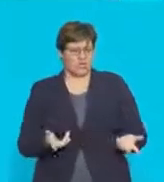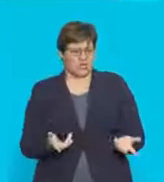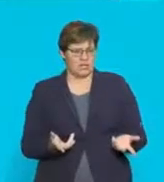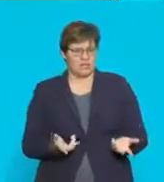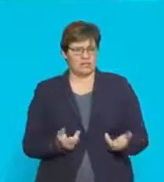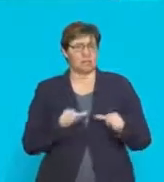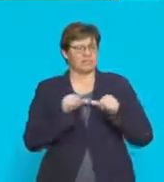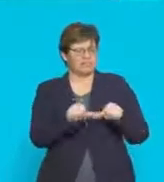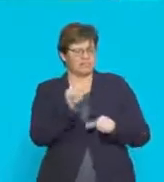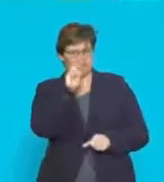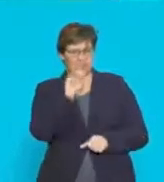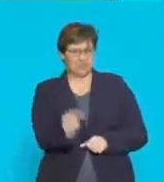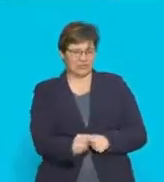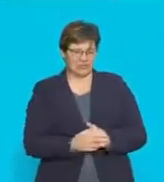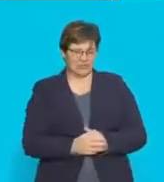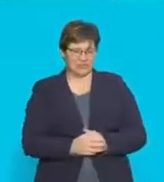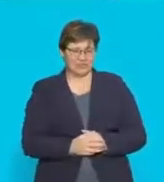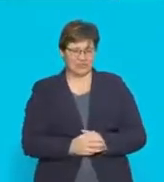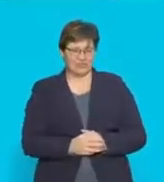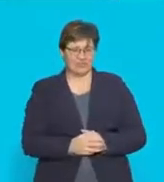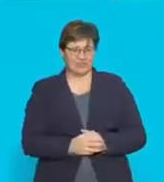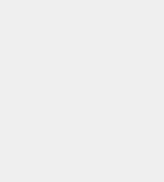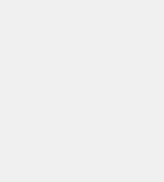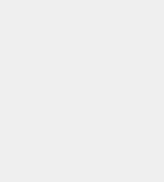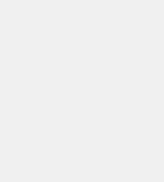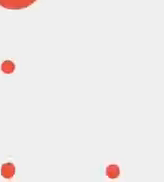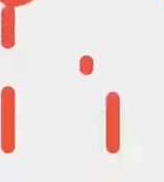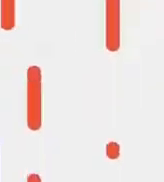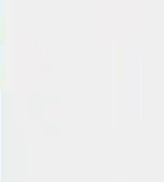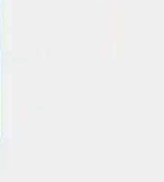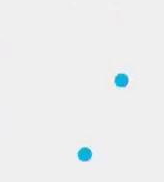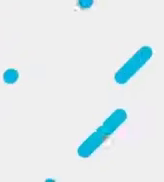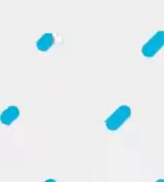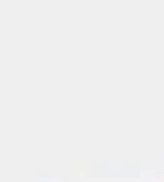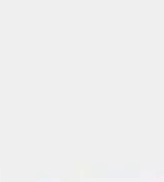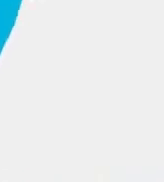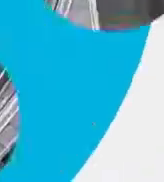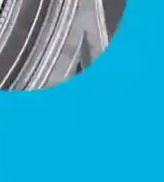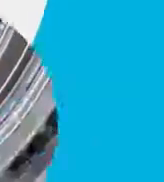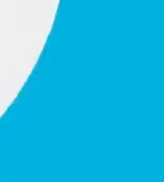0. Please stay tuned. I'll be back just now.